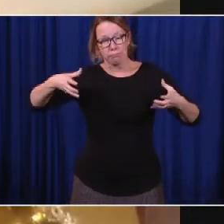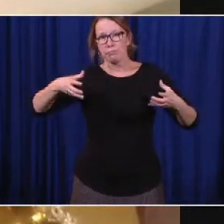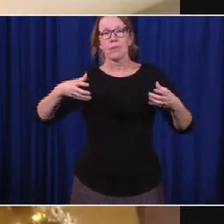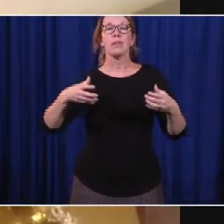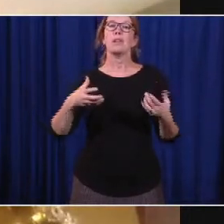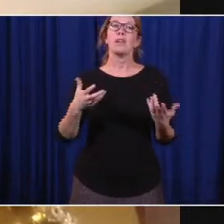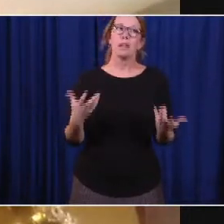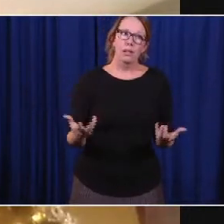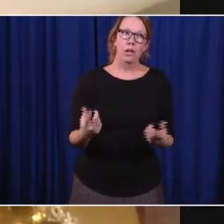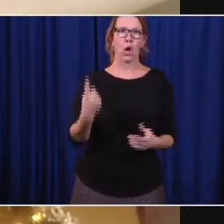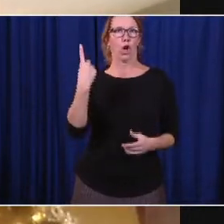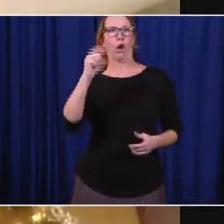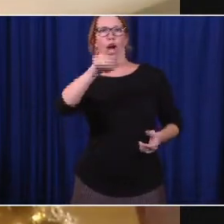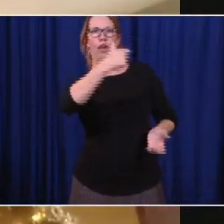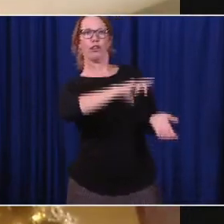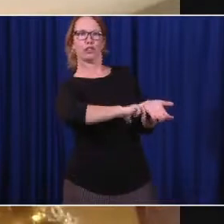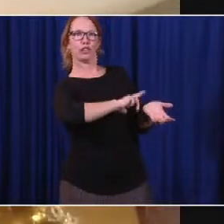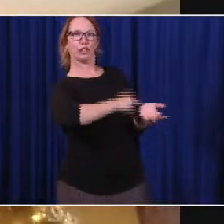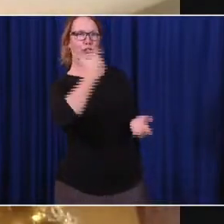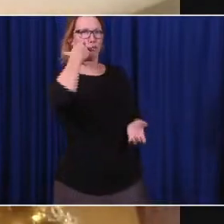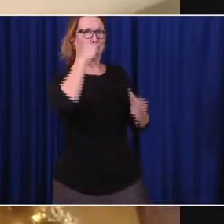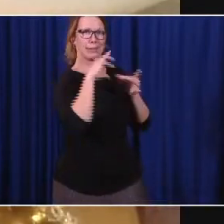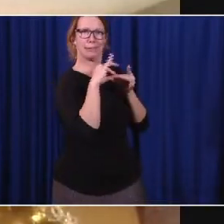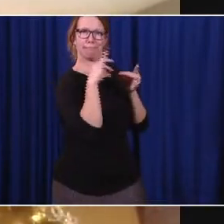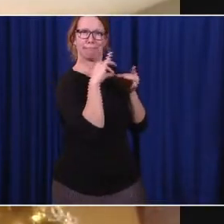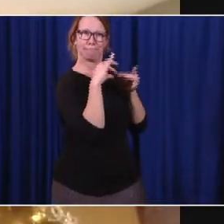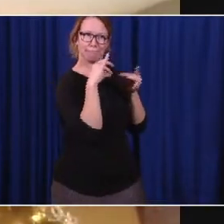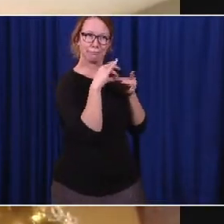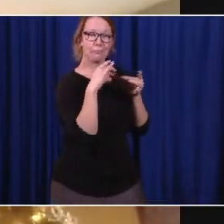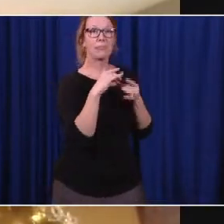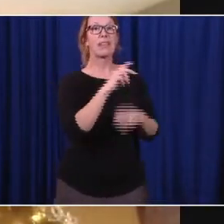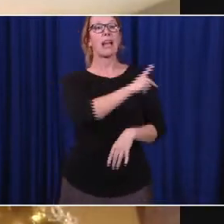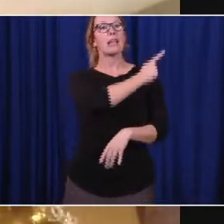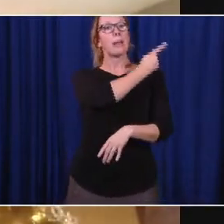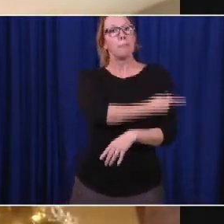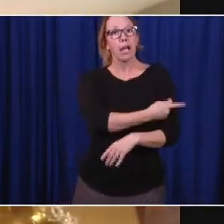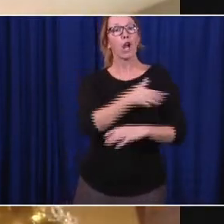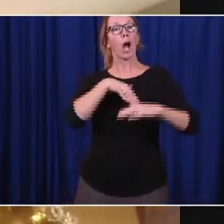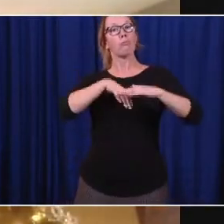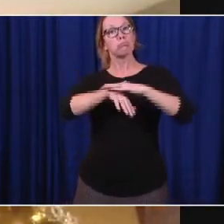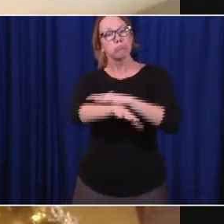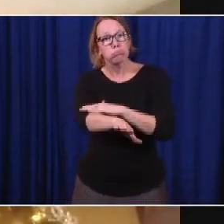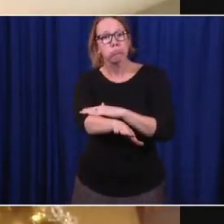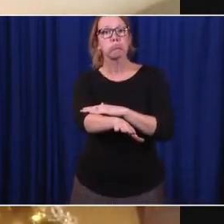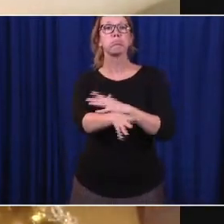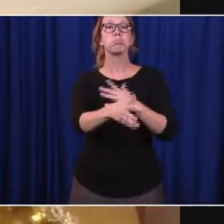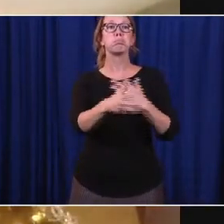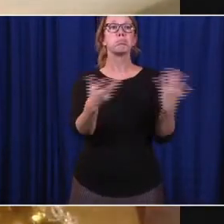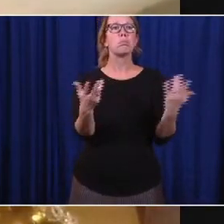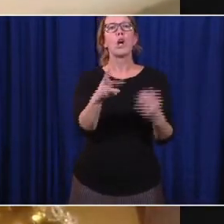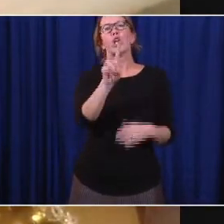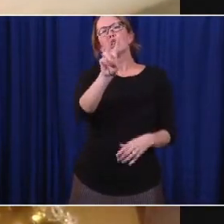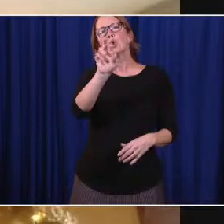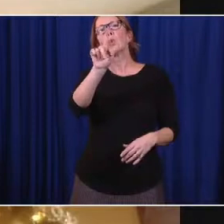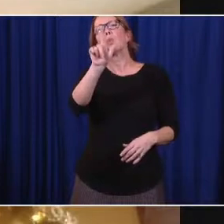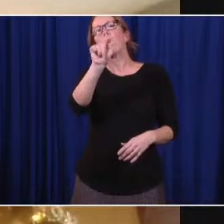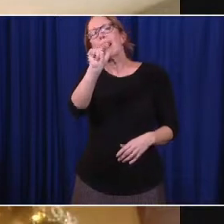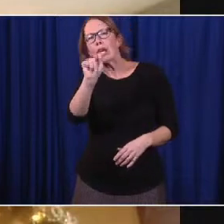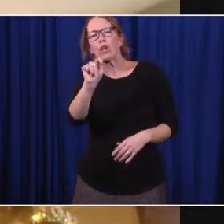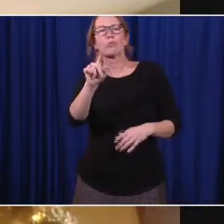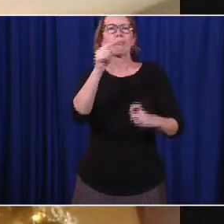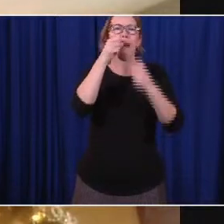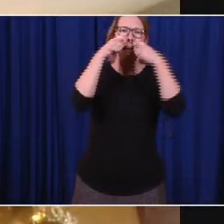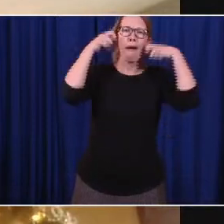As one of the other nurses had spoken of before, the patients would come in, on that 2 liters of oxygen,